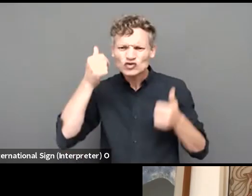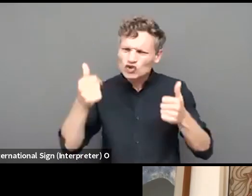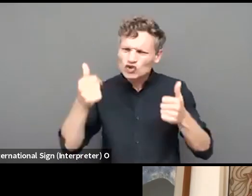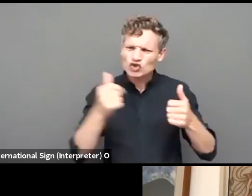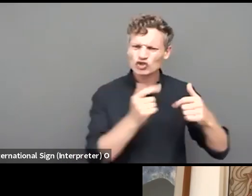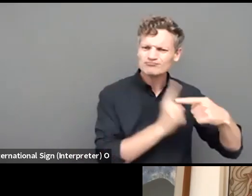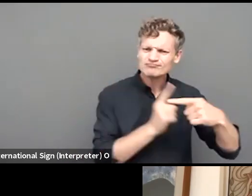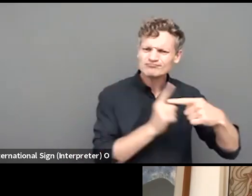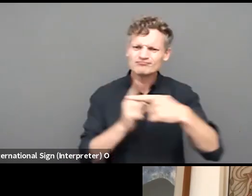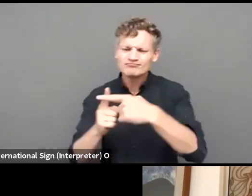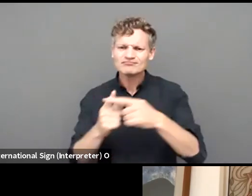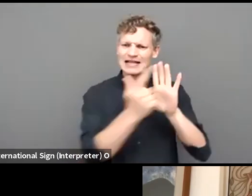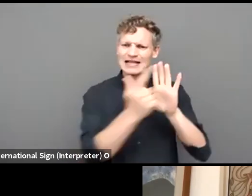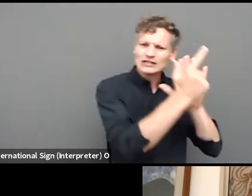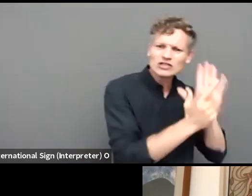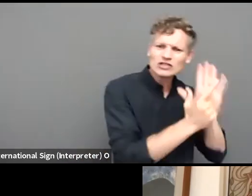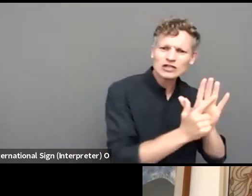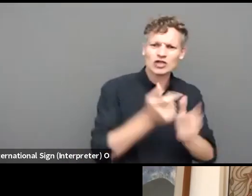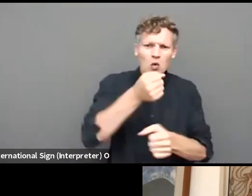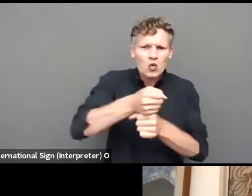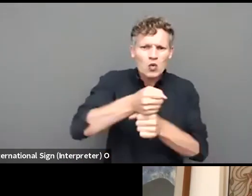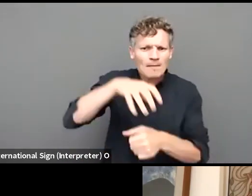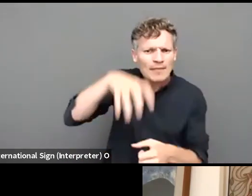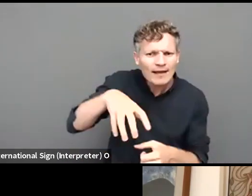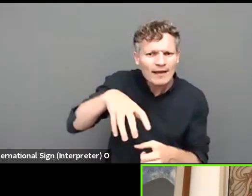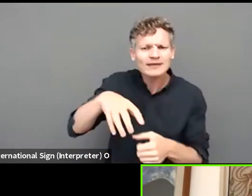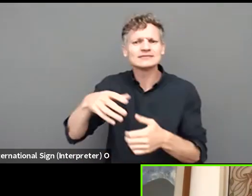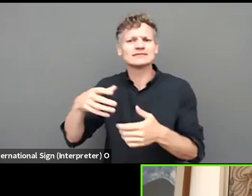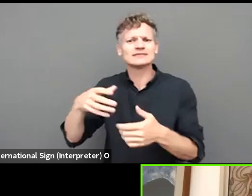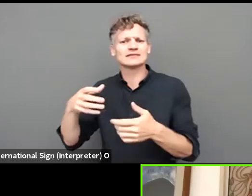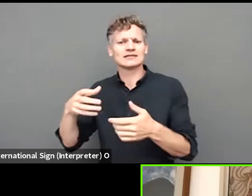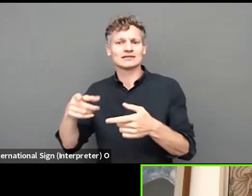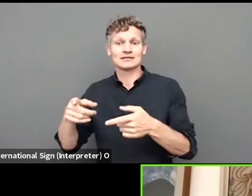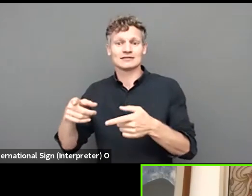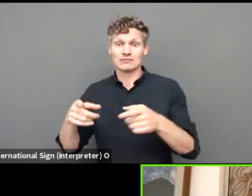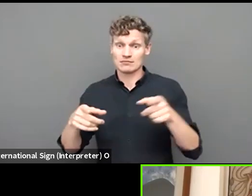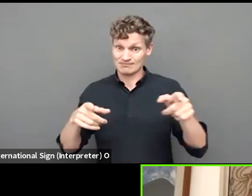individual action. Thank you very much for those words. Ladies and gentlemen. And